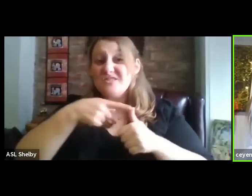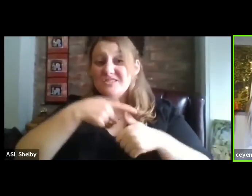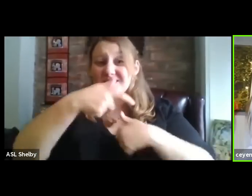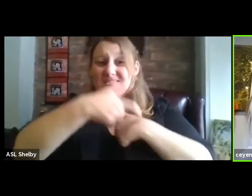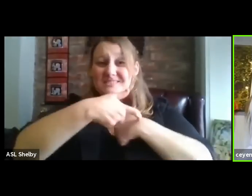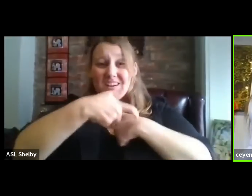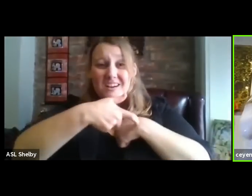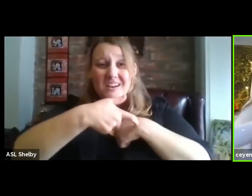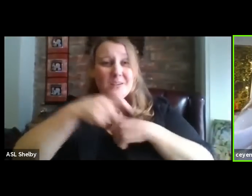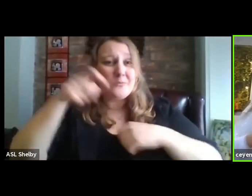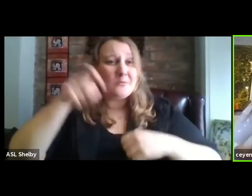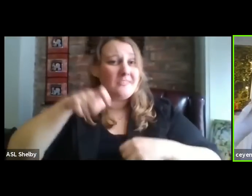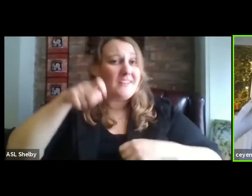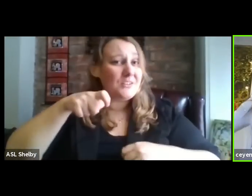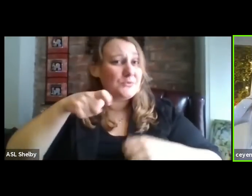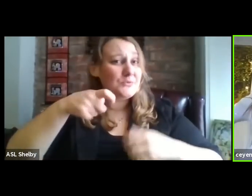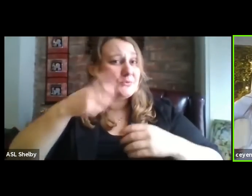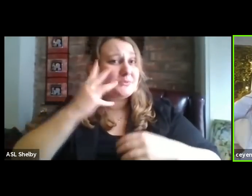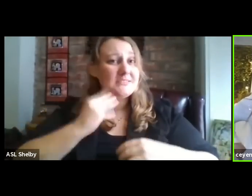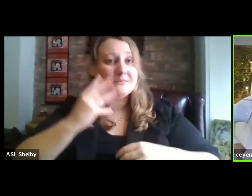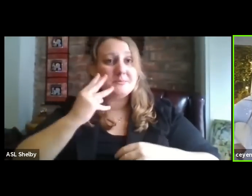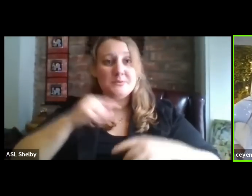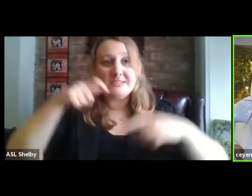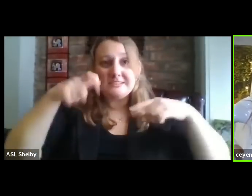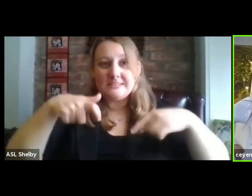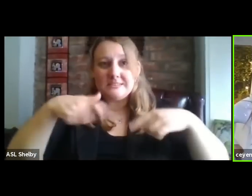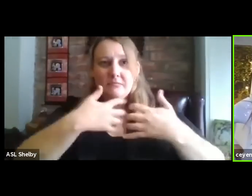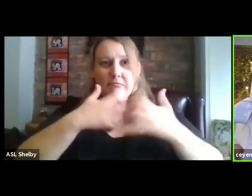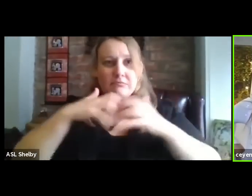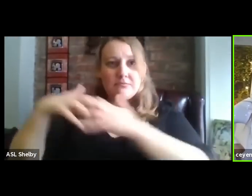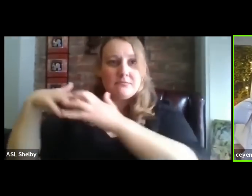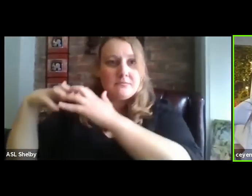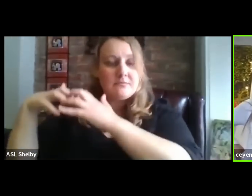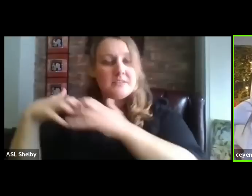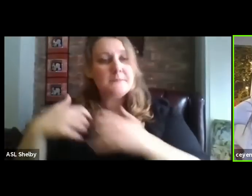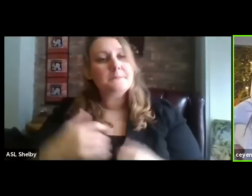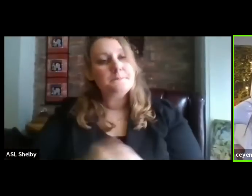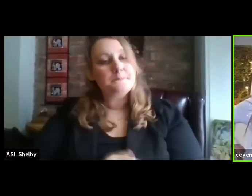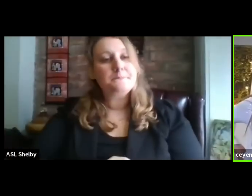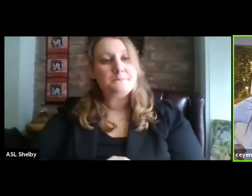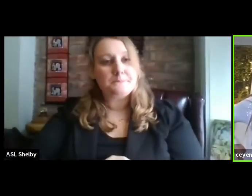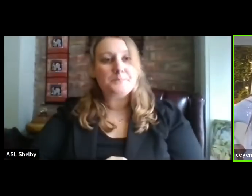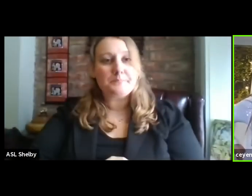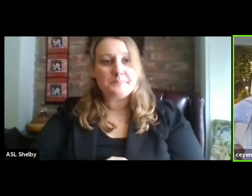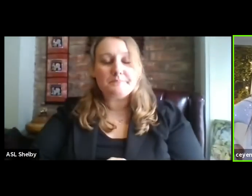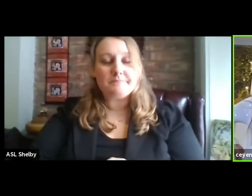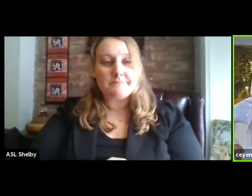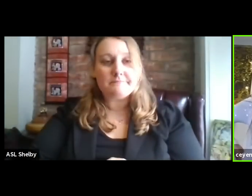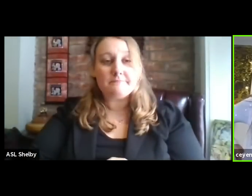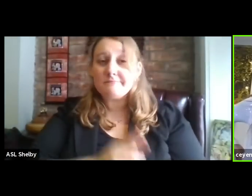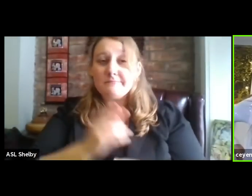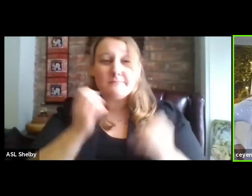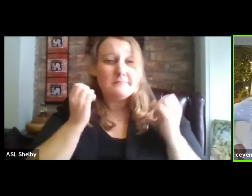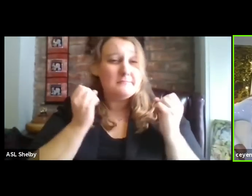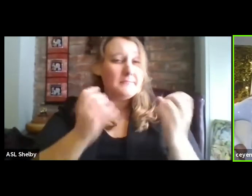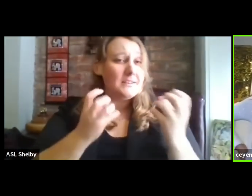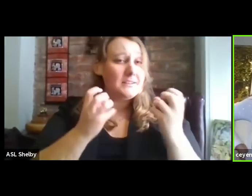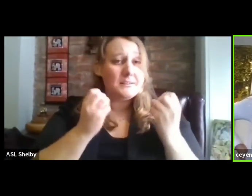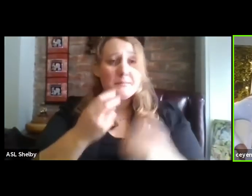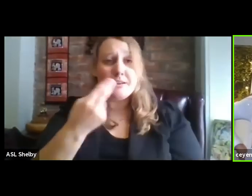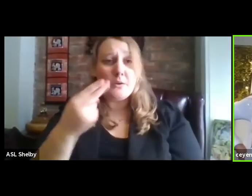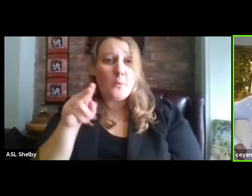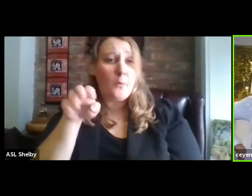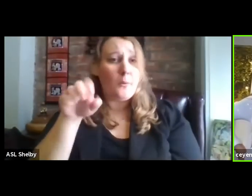to organize. And I speak on behalf of a lot of hoes, ratchet hoes, kind hoes, smart